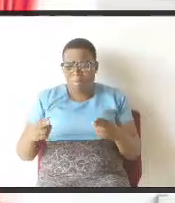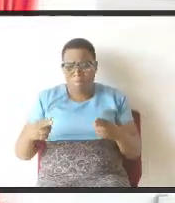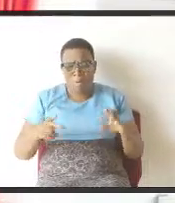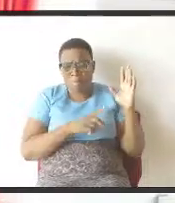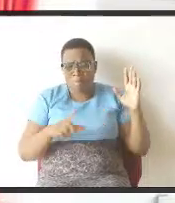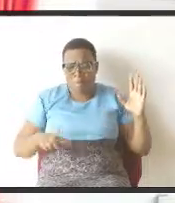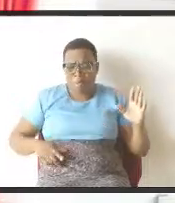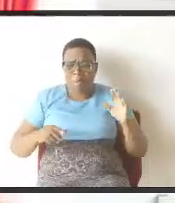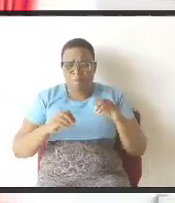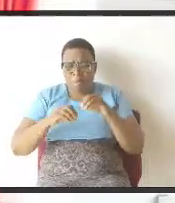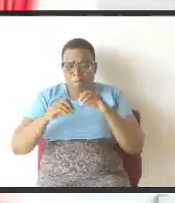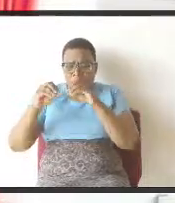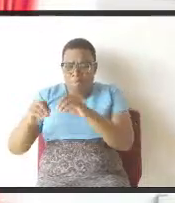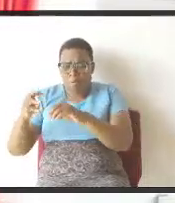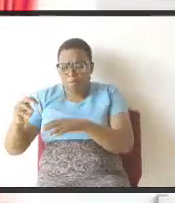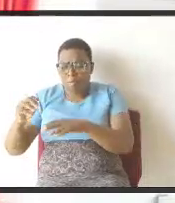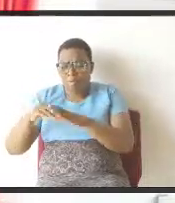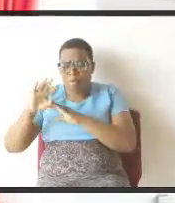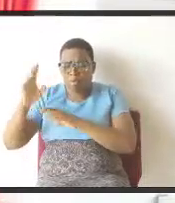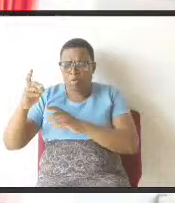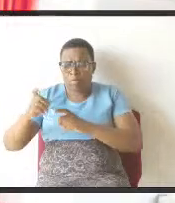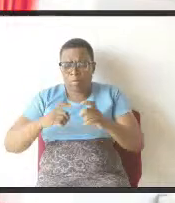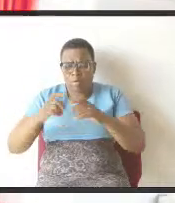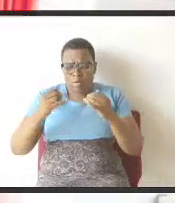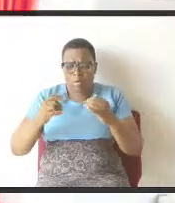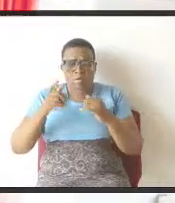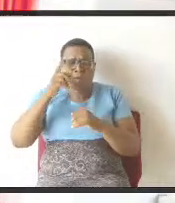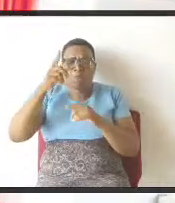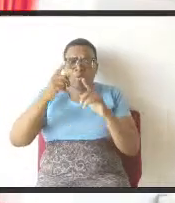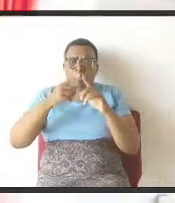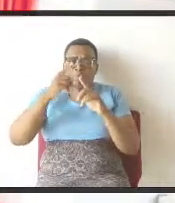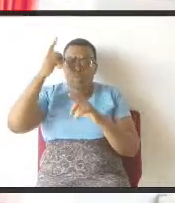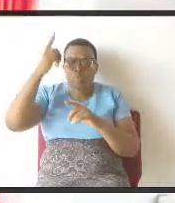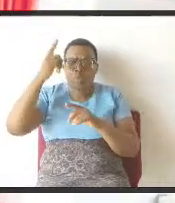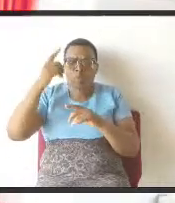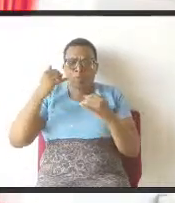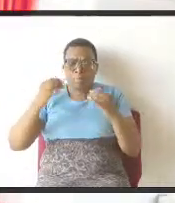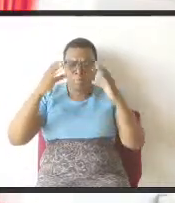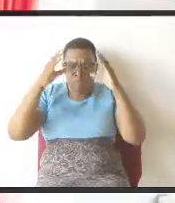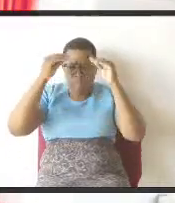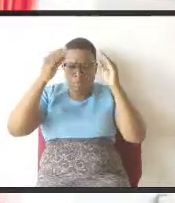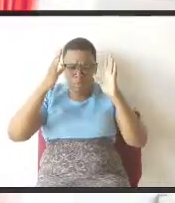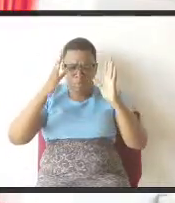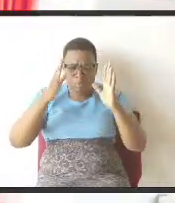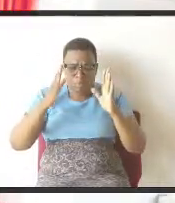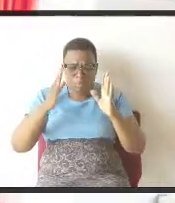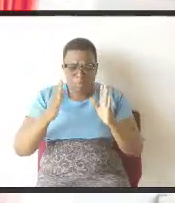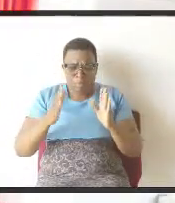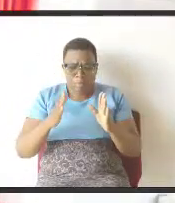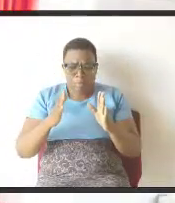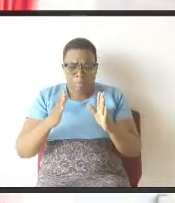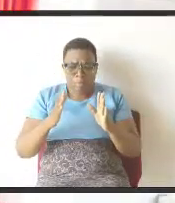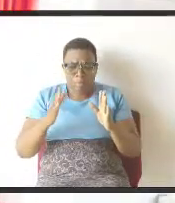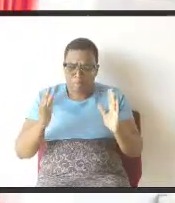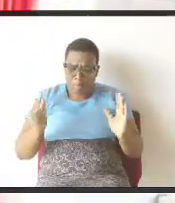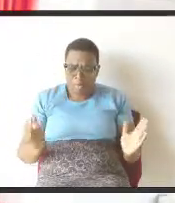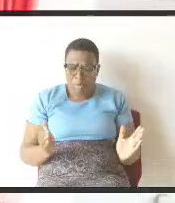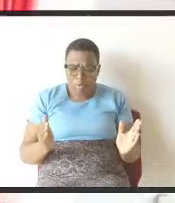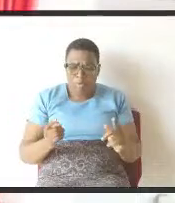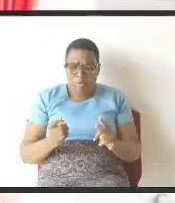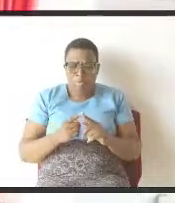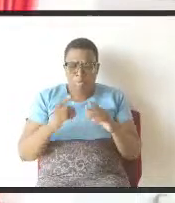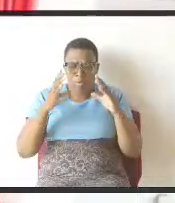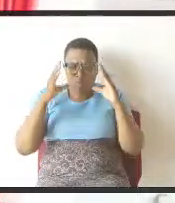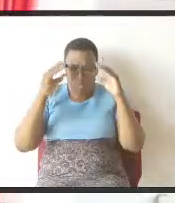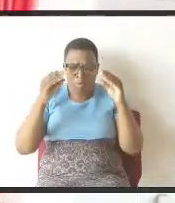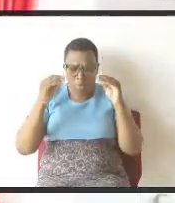them in your hands now and look to you. And even as the teachers go, Lord, that you will inspire them to teach that which